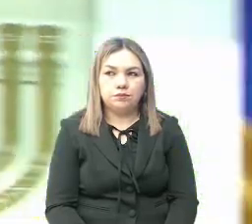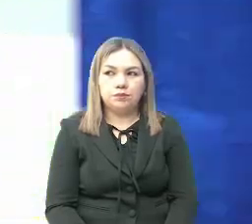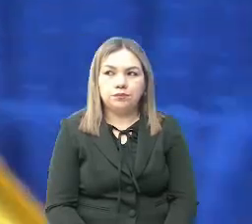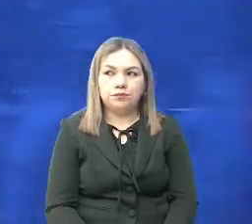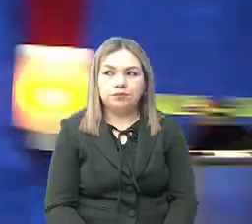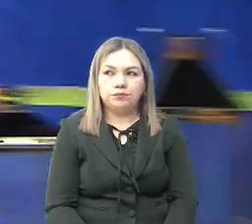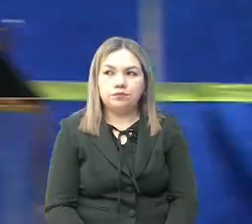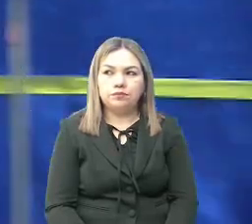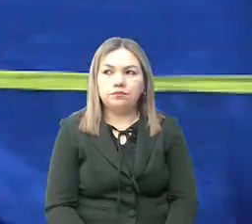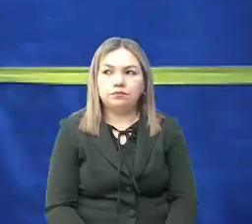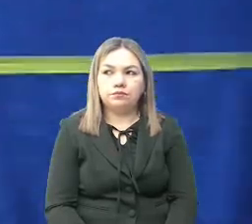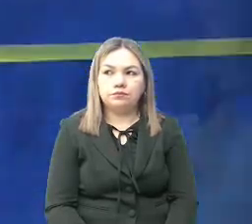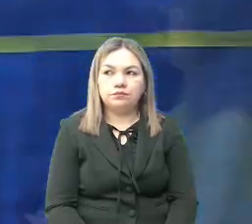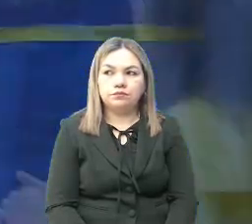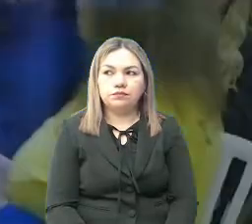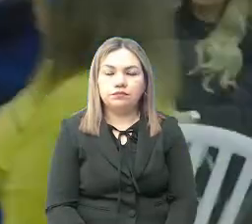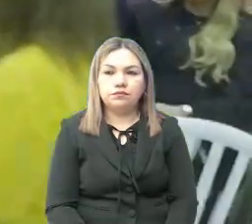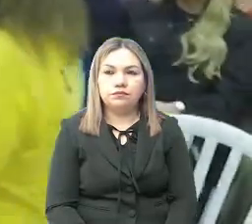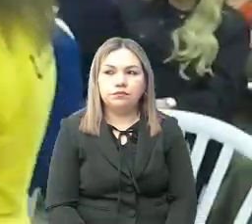Aot, went inside and